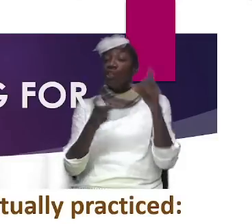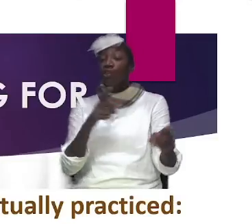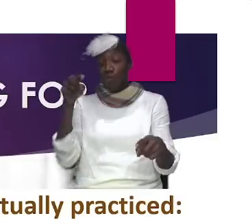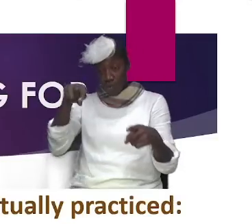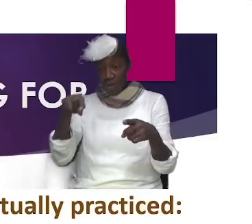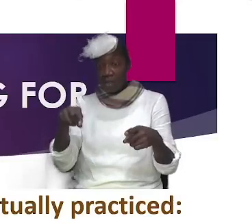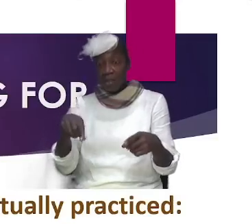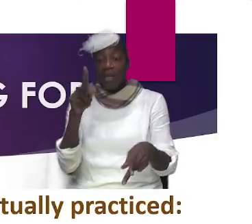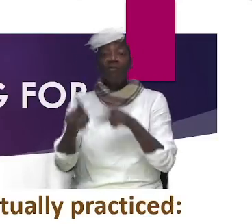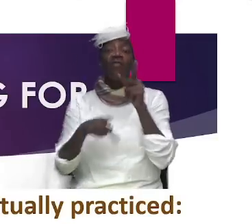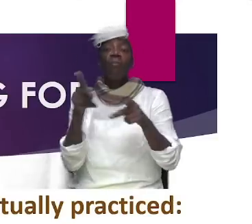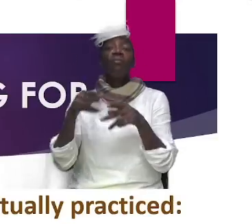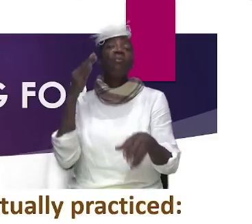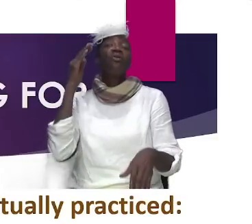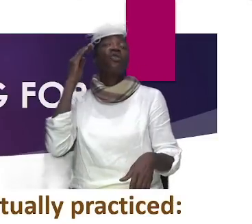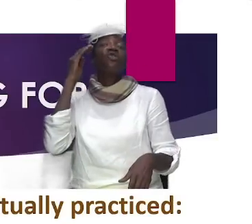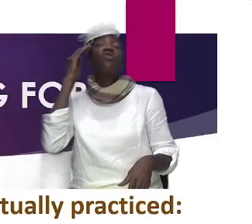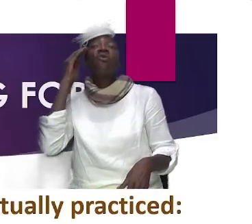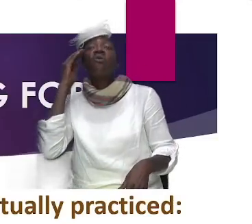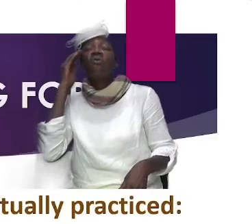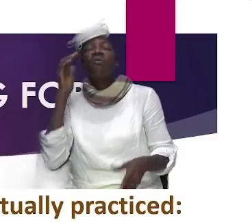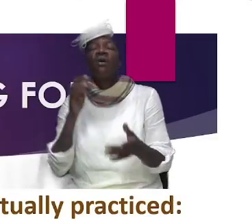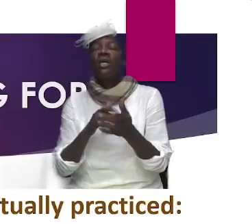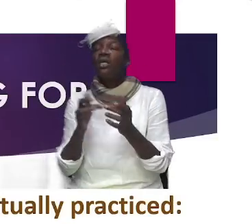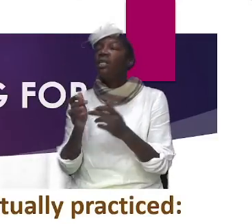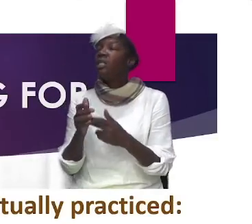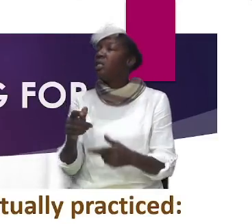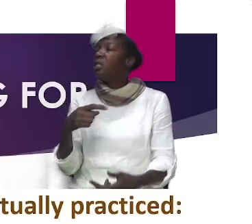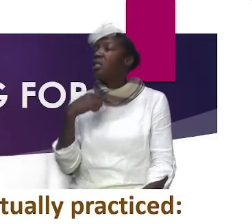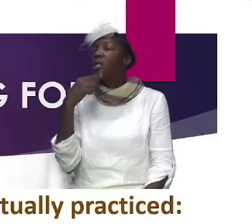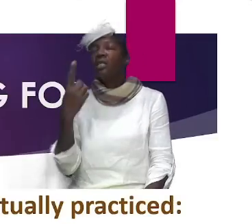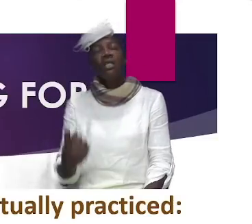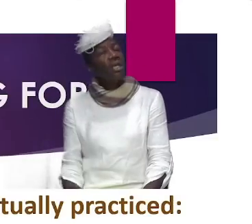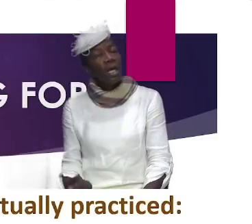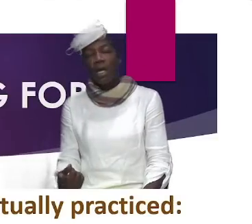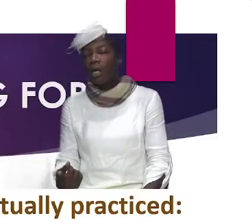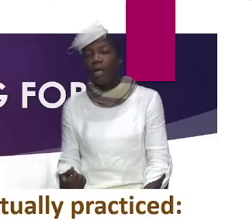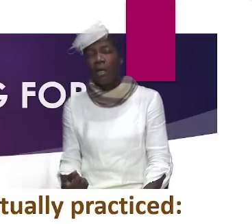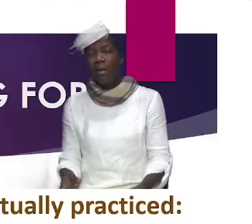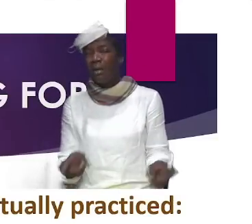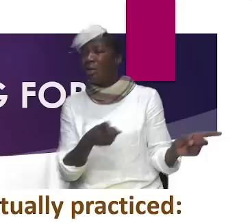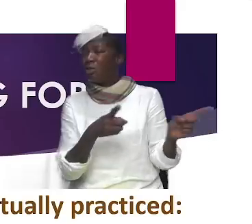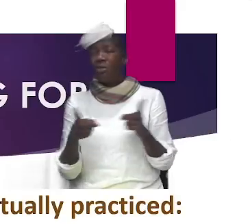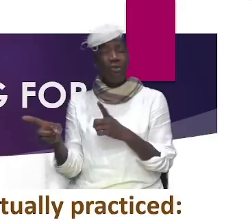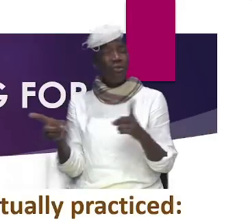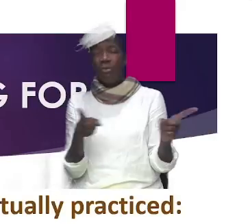know. And Jesus is saying, you do it